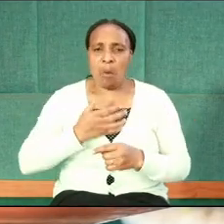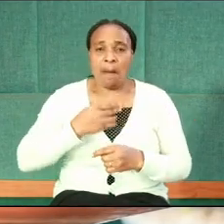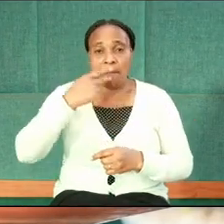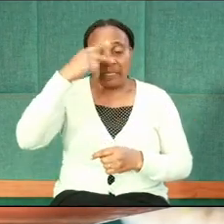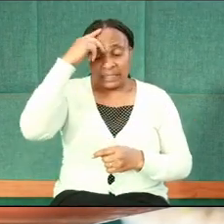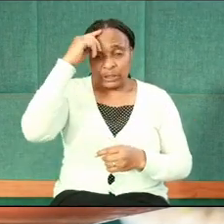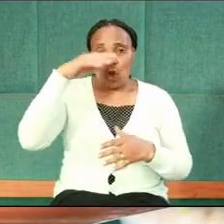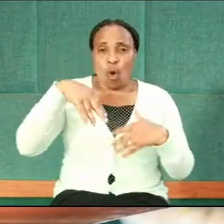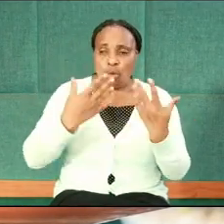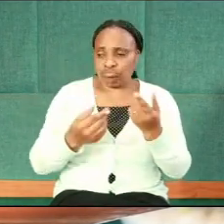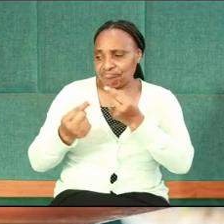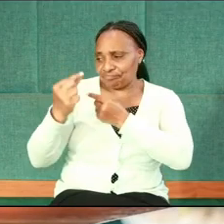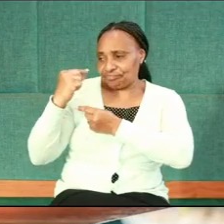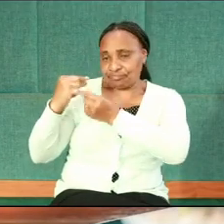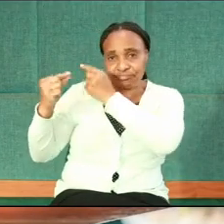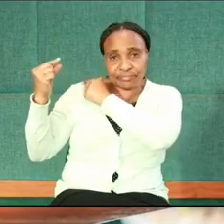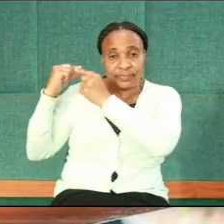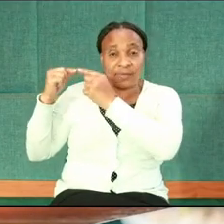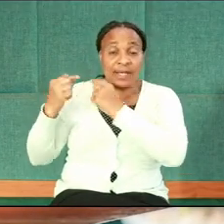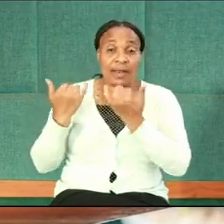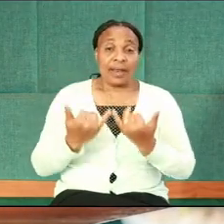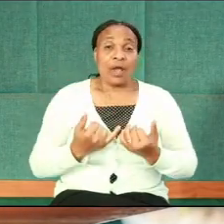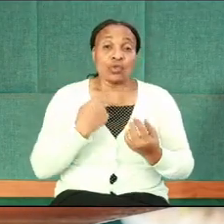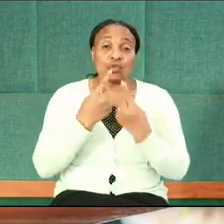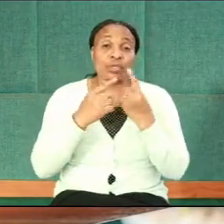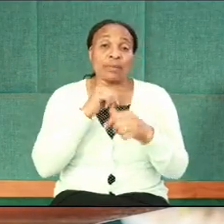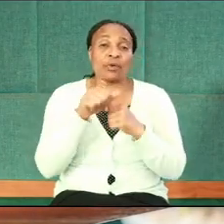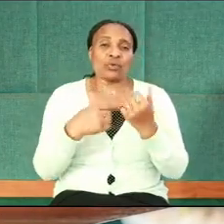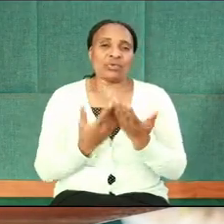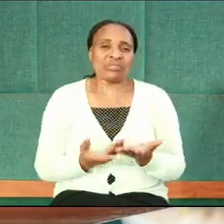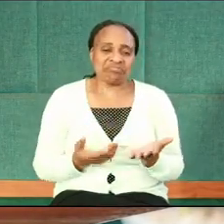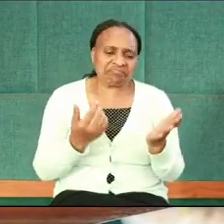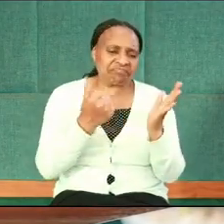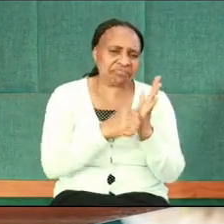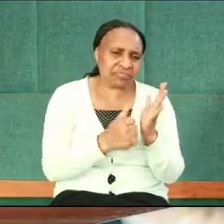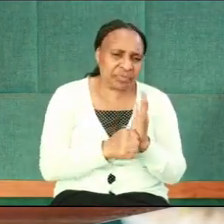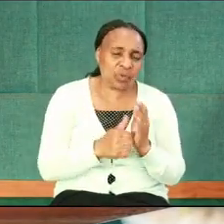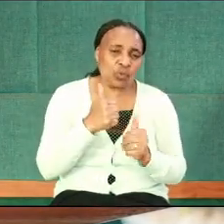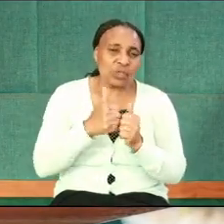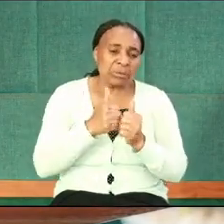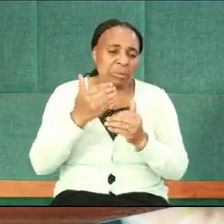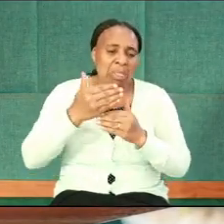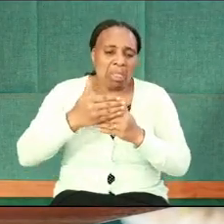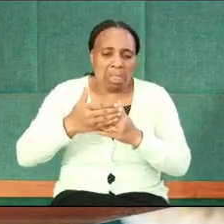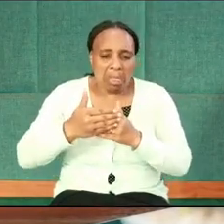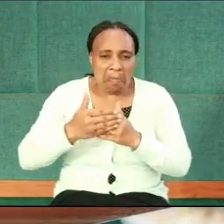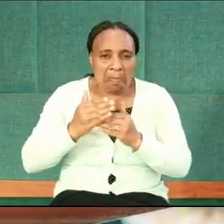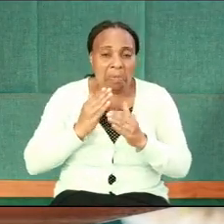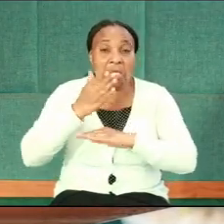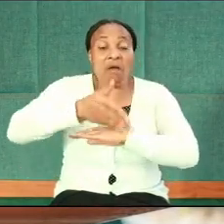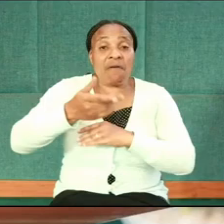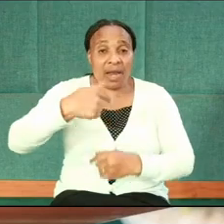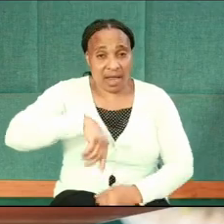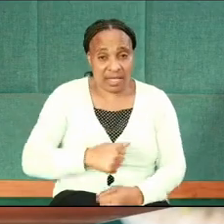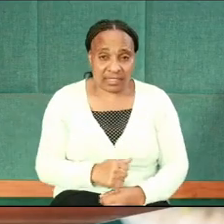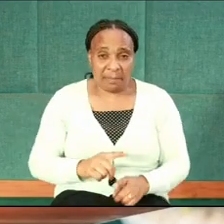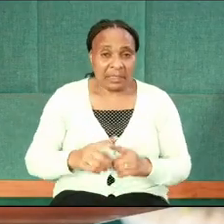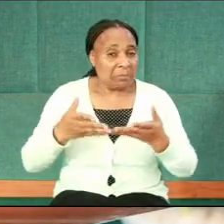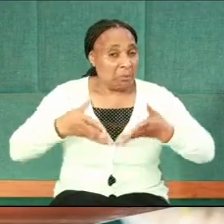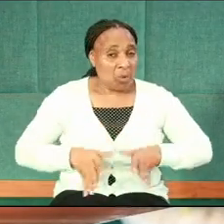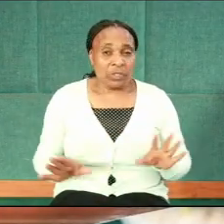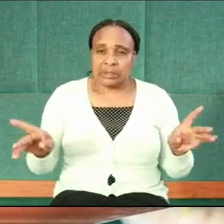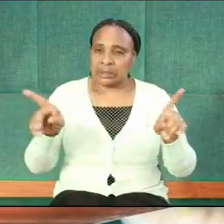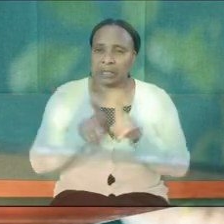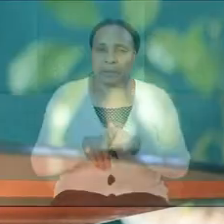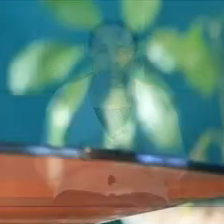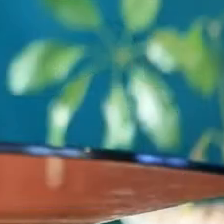lineage. And therefore, genetics, we are talking about issues that are beyond us, but we find that we have been born with.